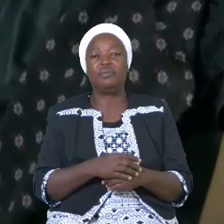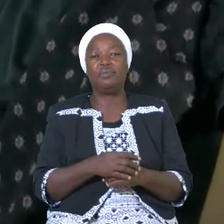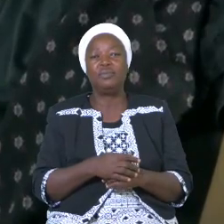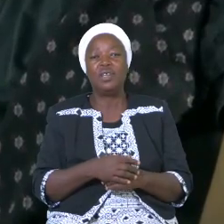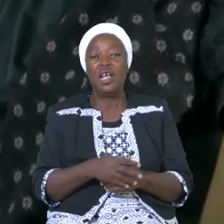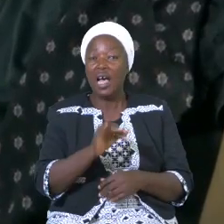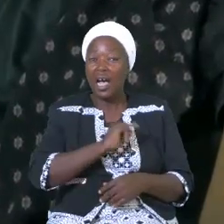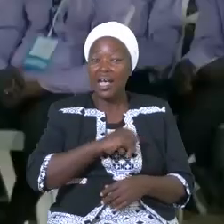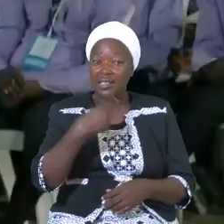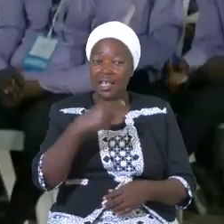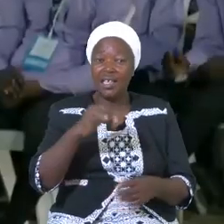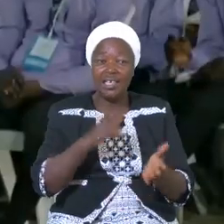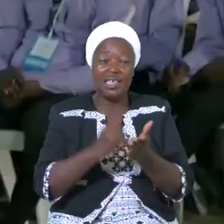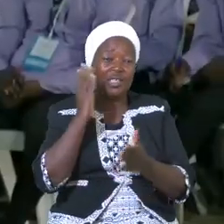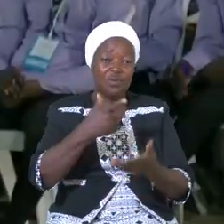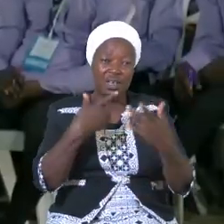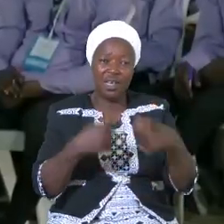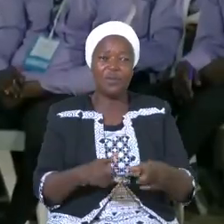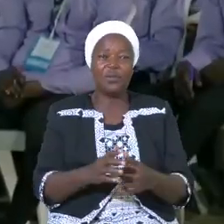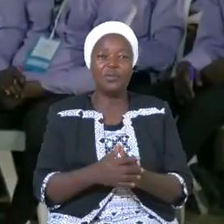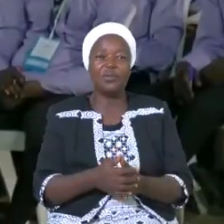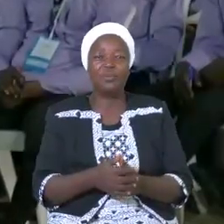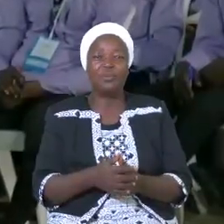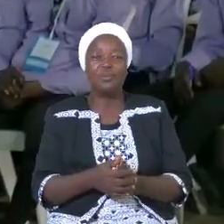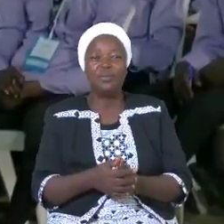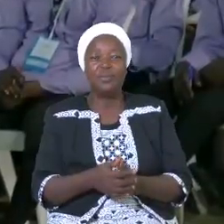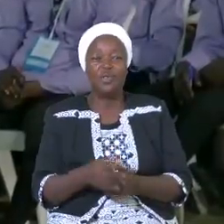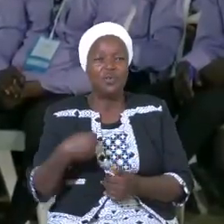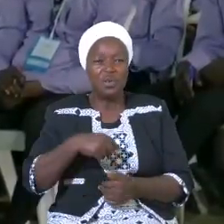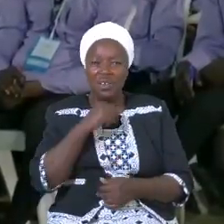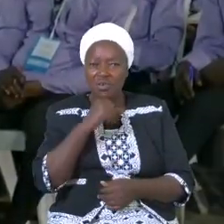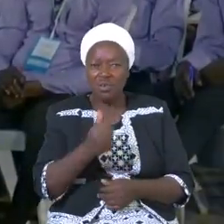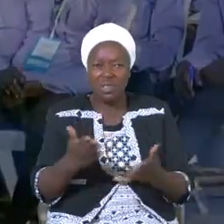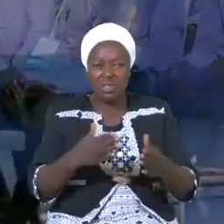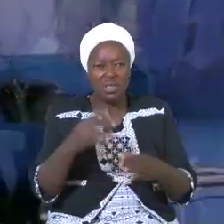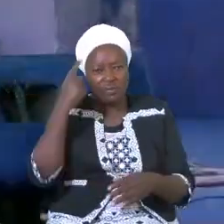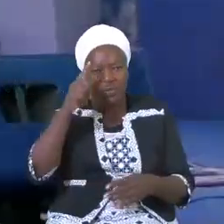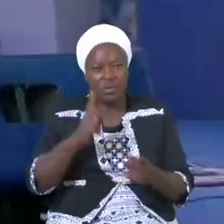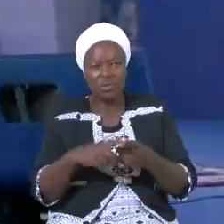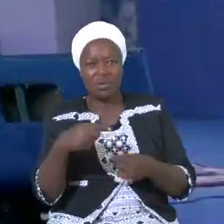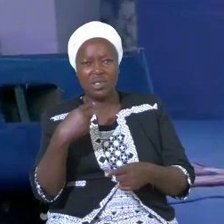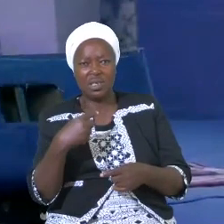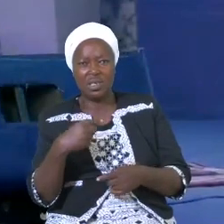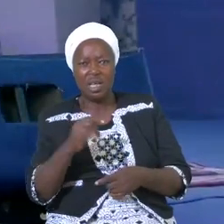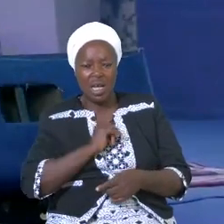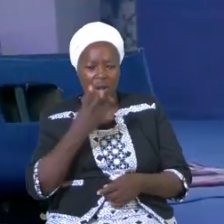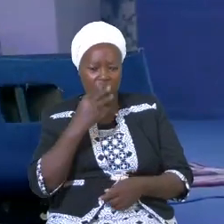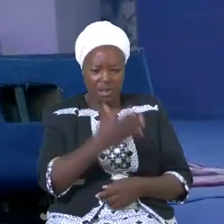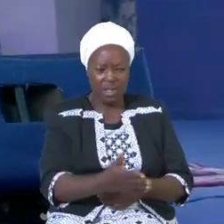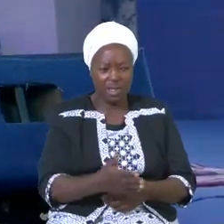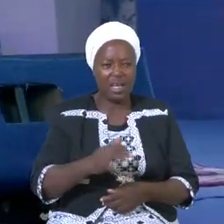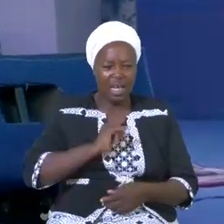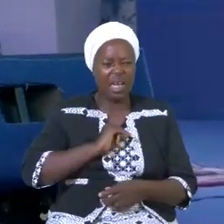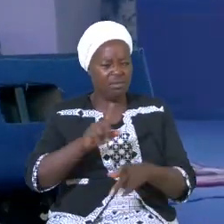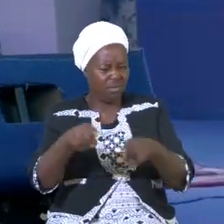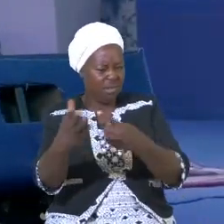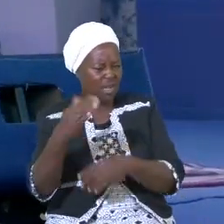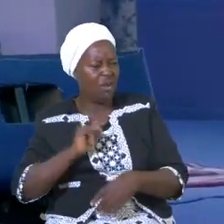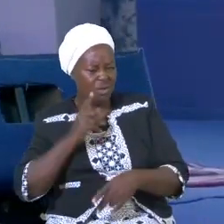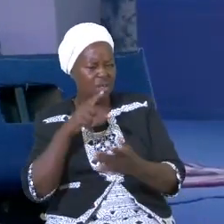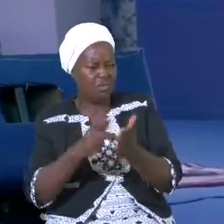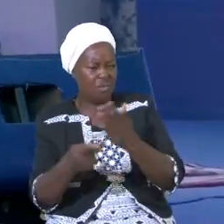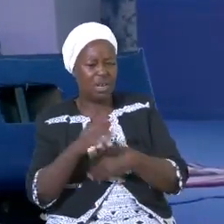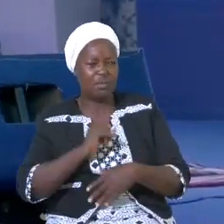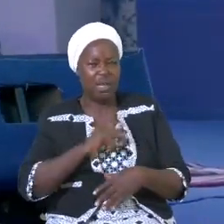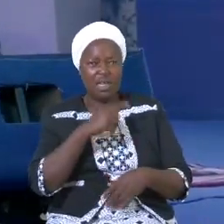said it will happen we're not here for joe for you to see i was there i attended the crusade i